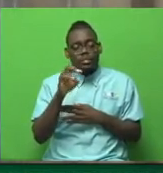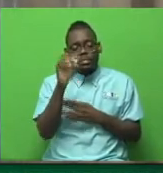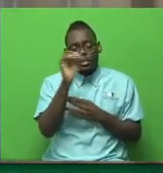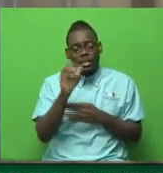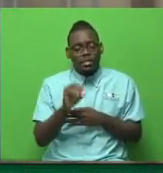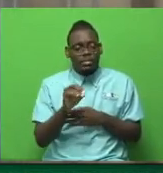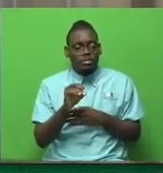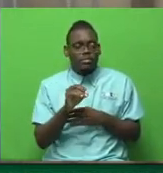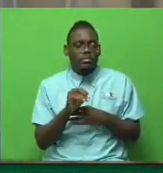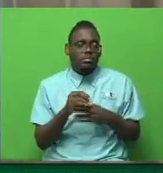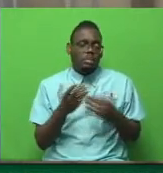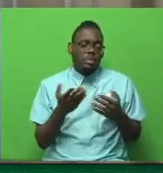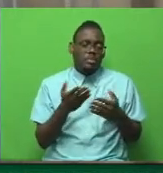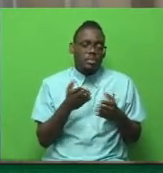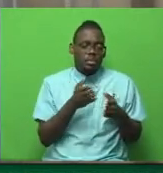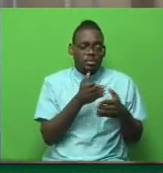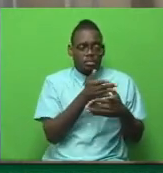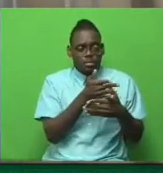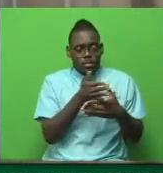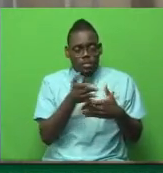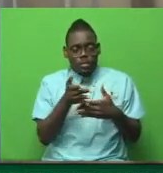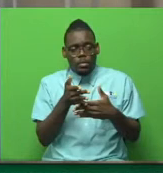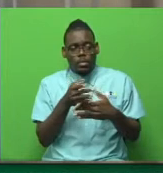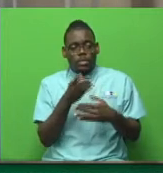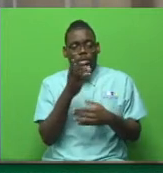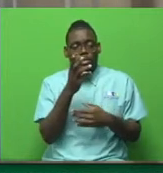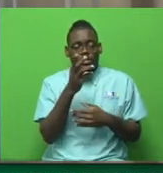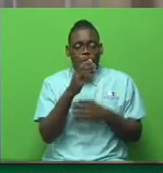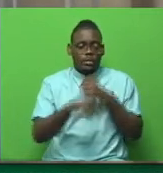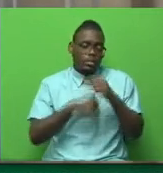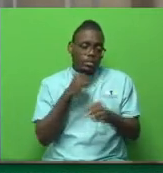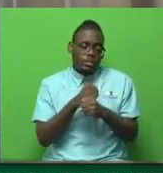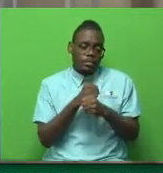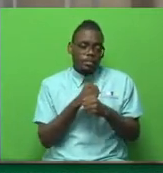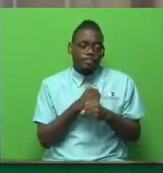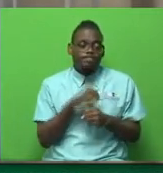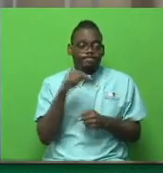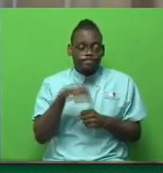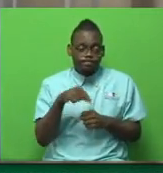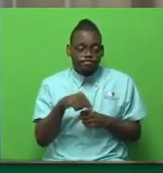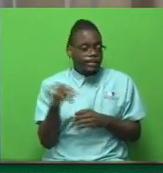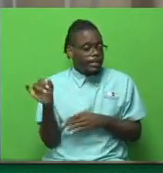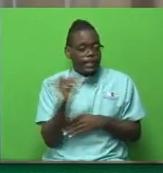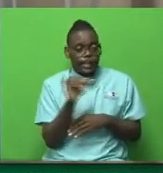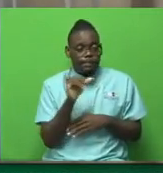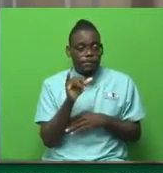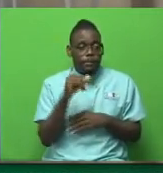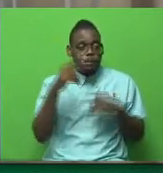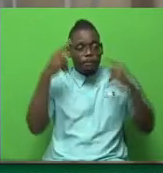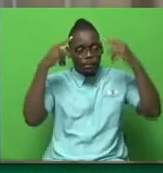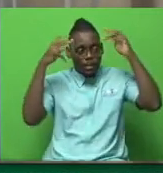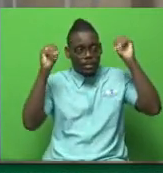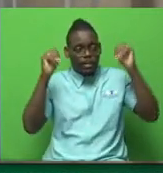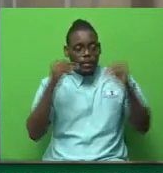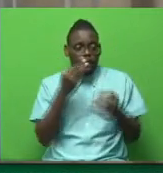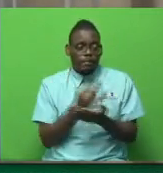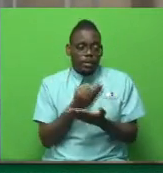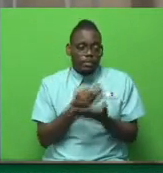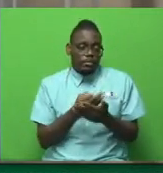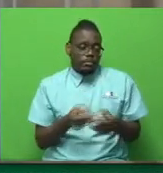up this is the same Minister of Finance who is offering public servants a chicken